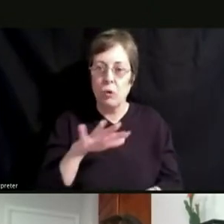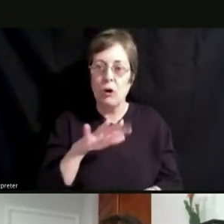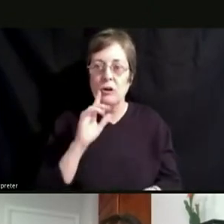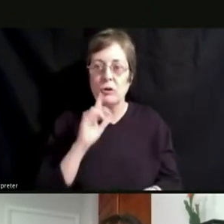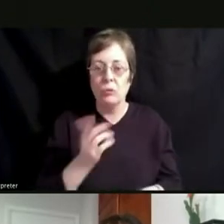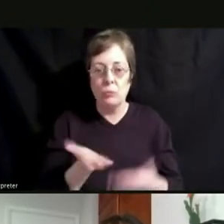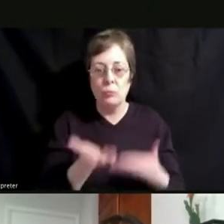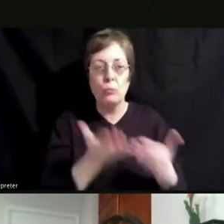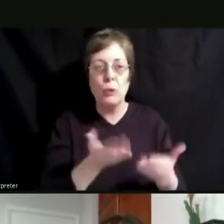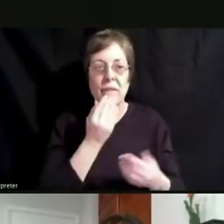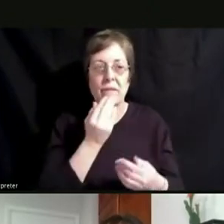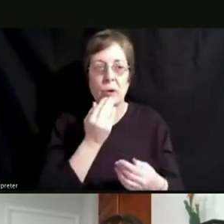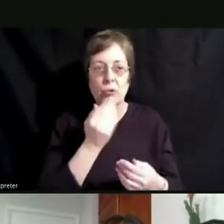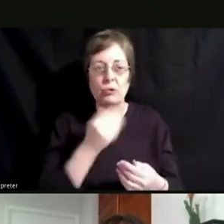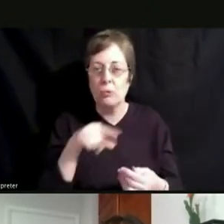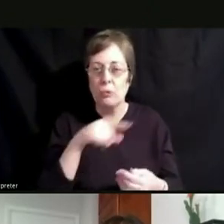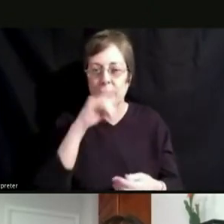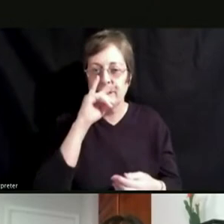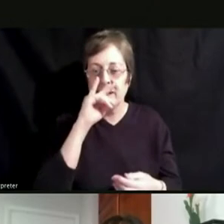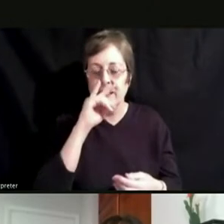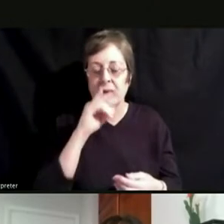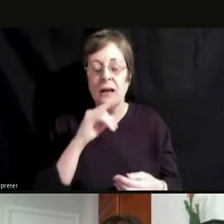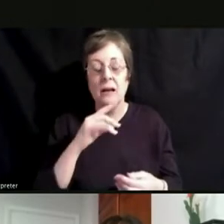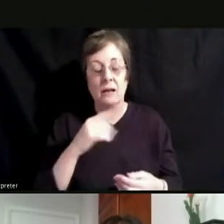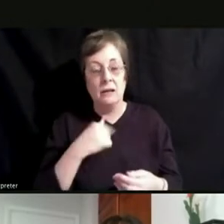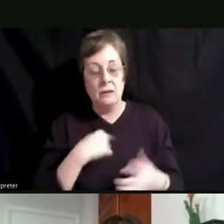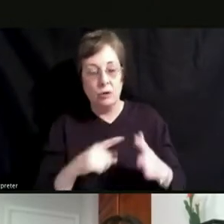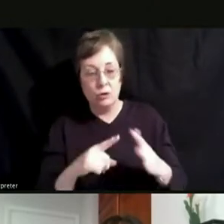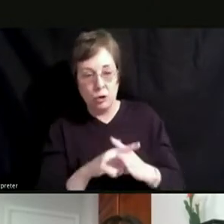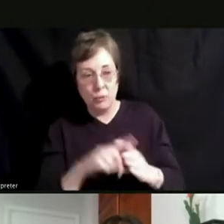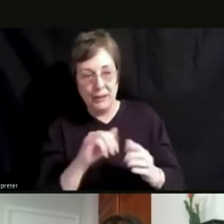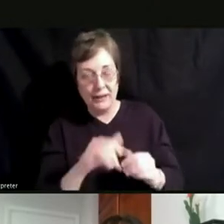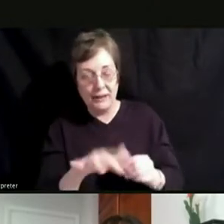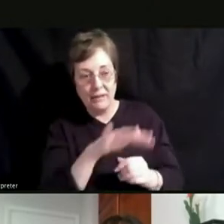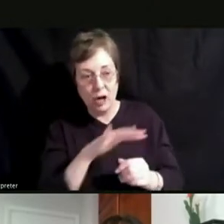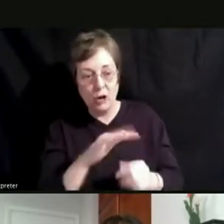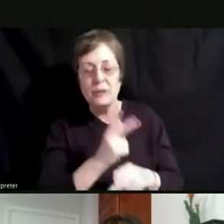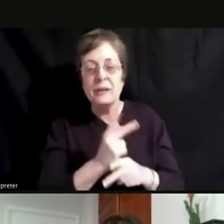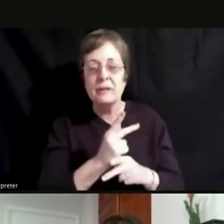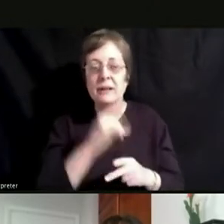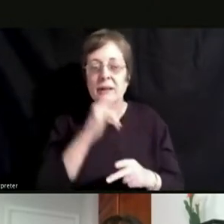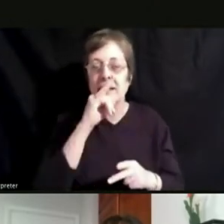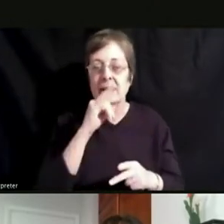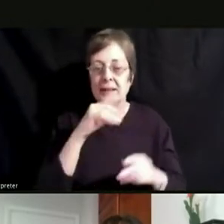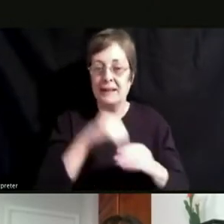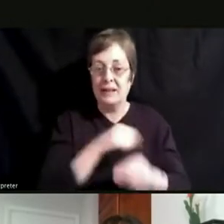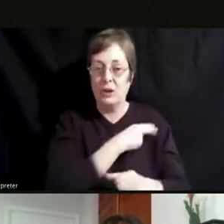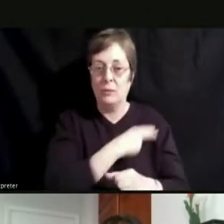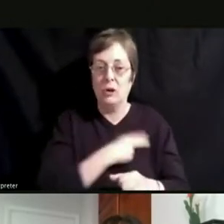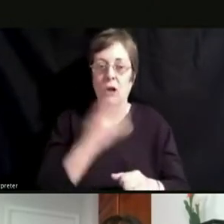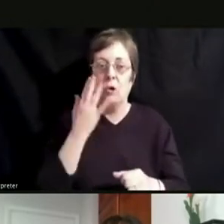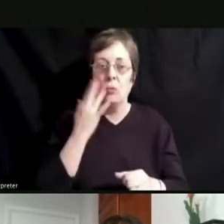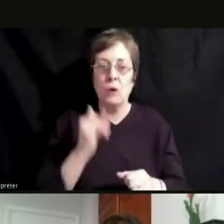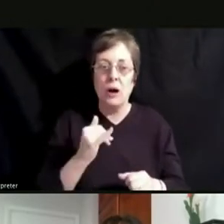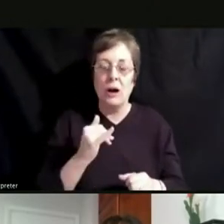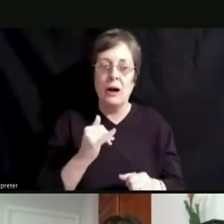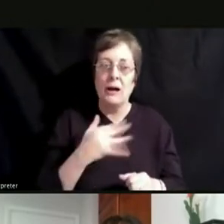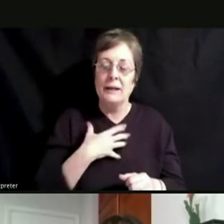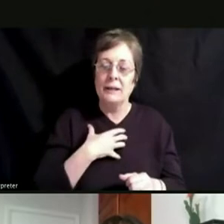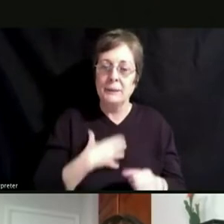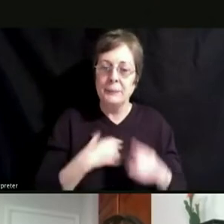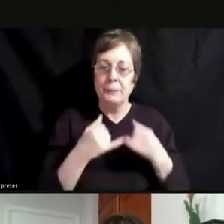kiddos. And just being in the environment, taking care of kids who were in the hospital because they were malnourished,